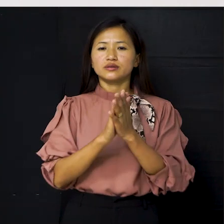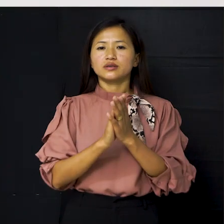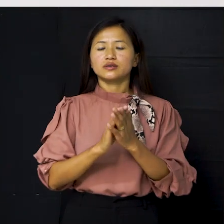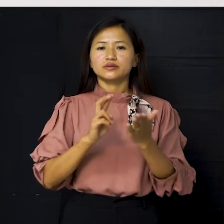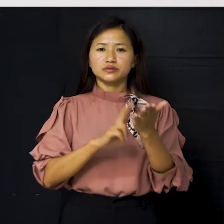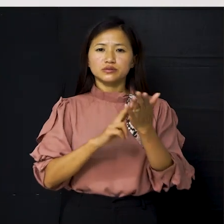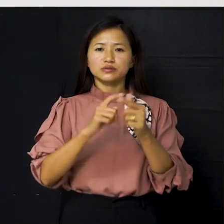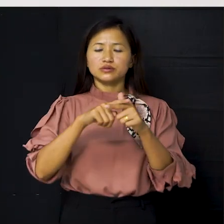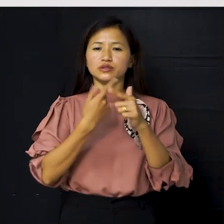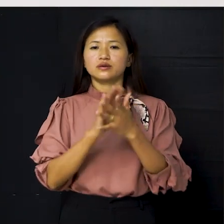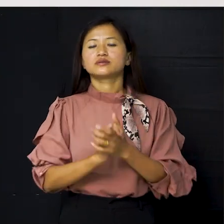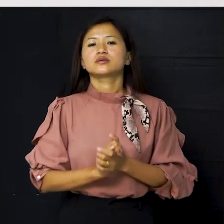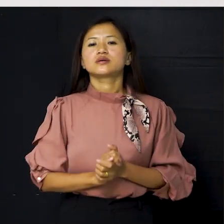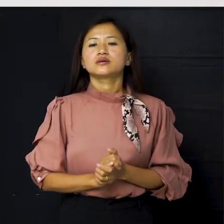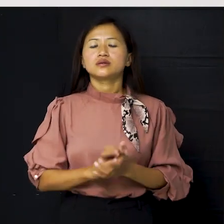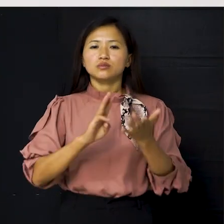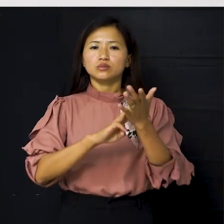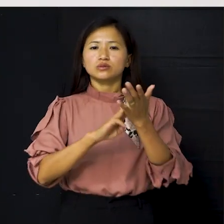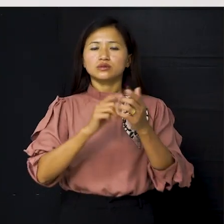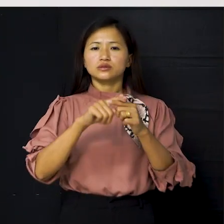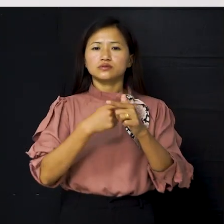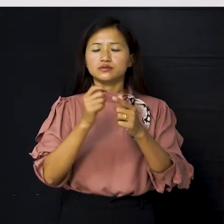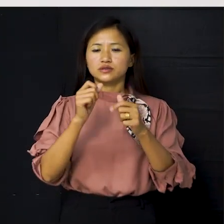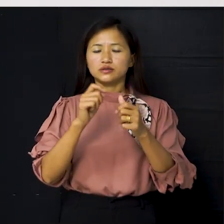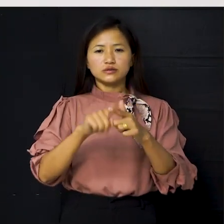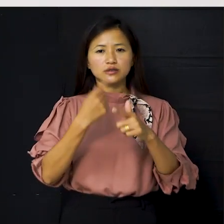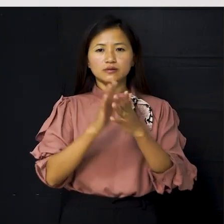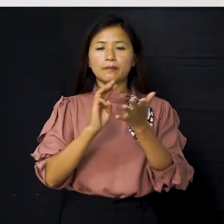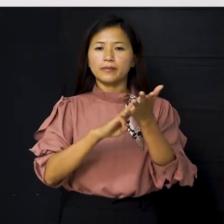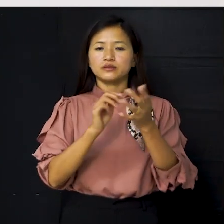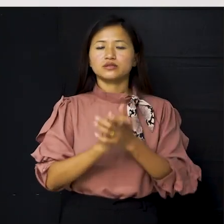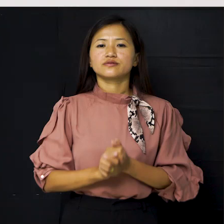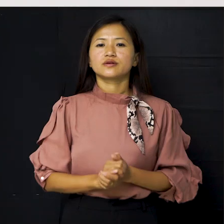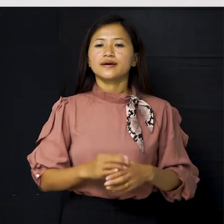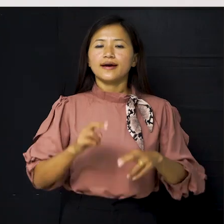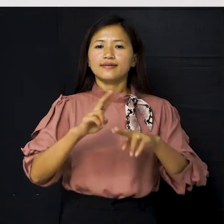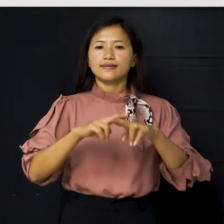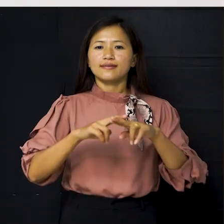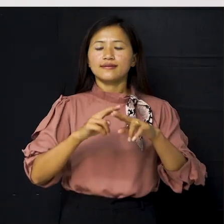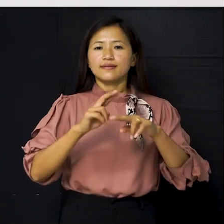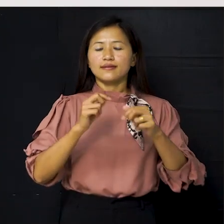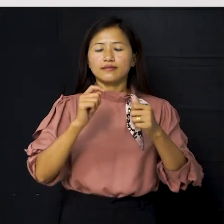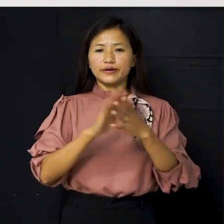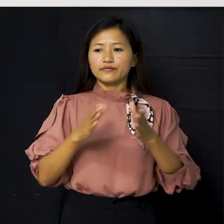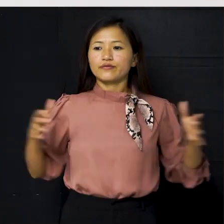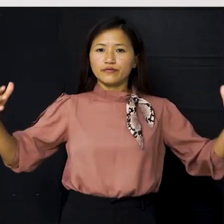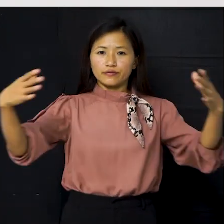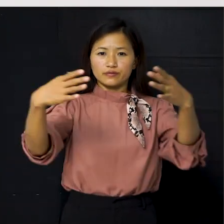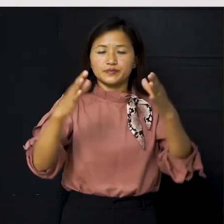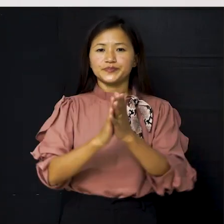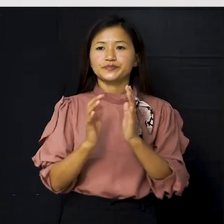Nur Jahan, the Moti Masjid, the Jama Masjid, and there are the Red Fort and quite a lot of them.